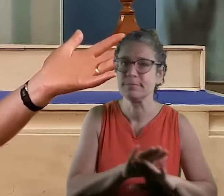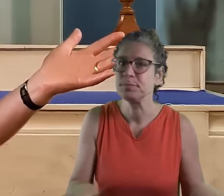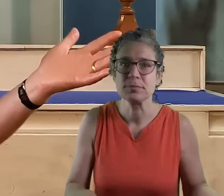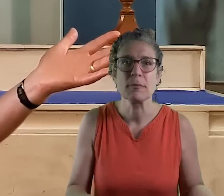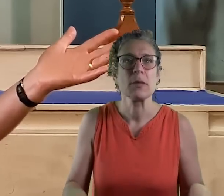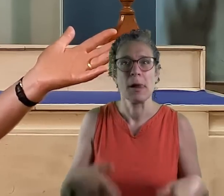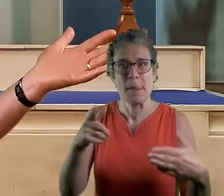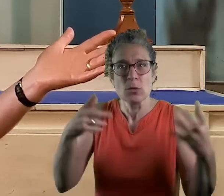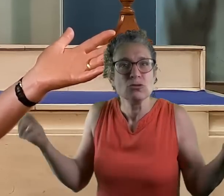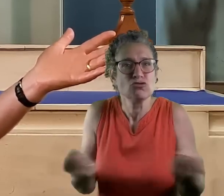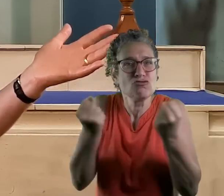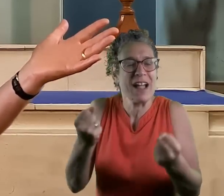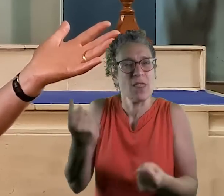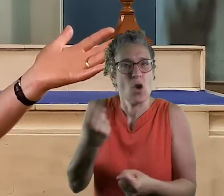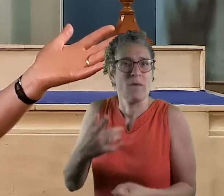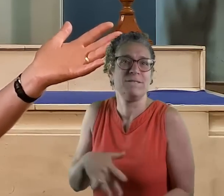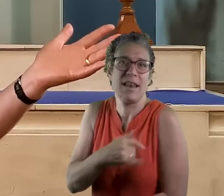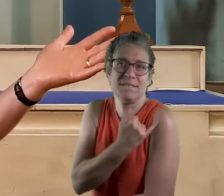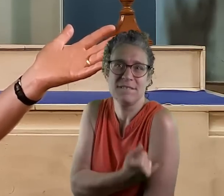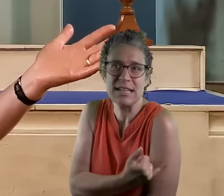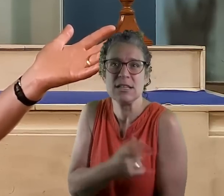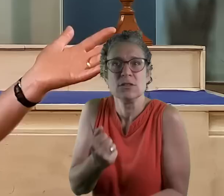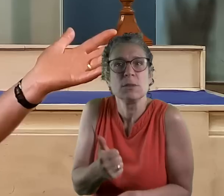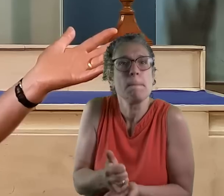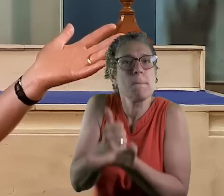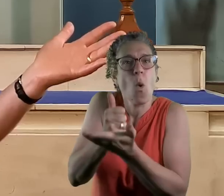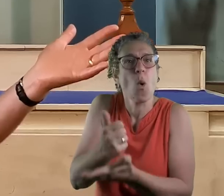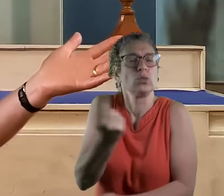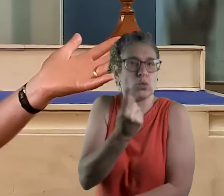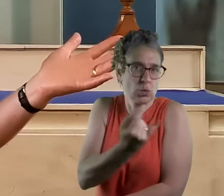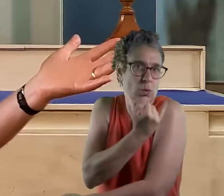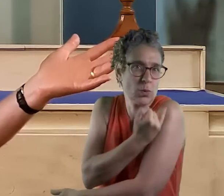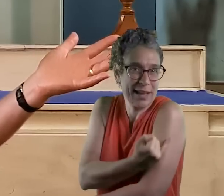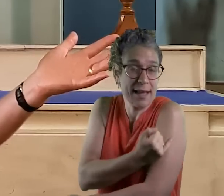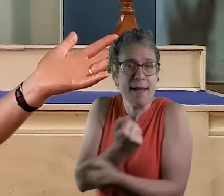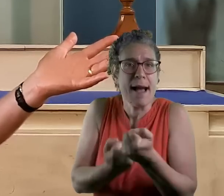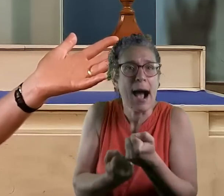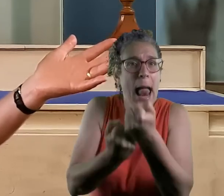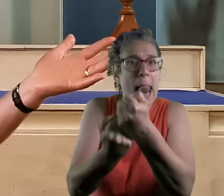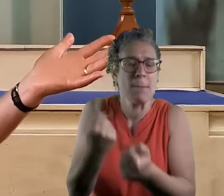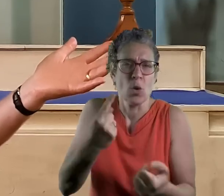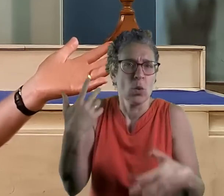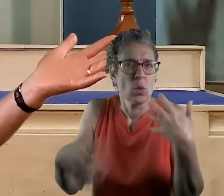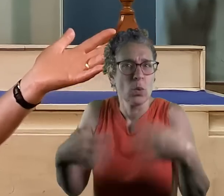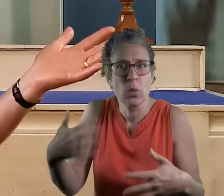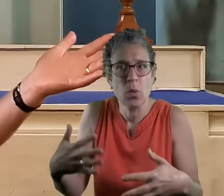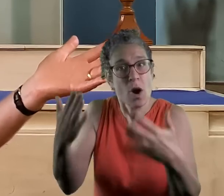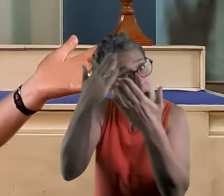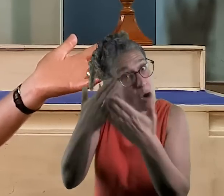the faint-hearted. Support the weak. Help the afflicted.